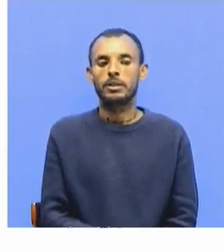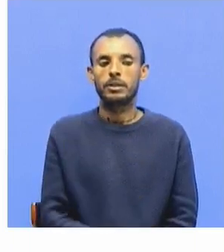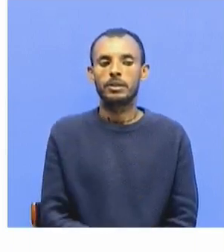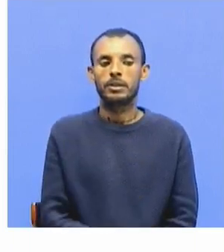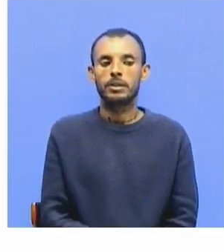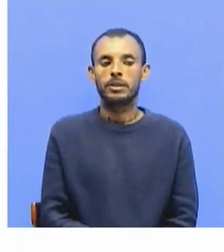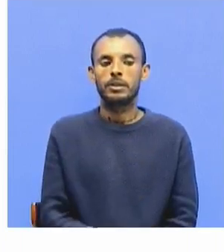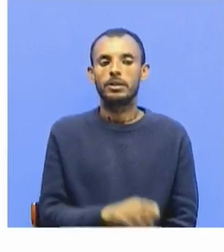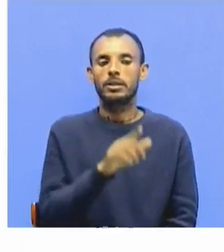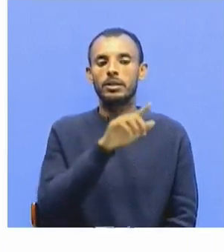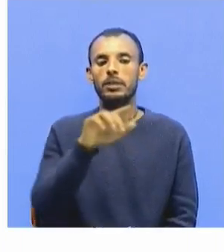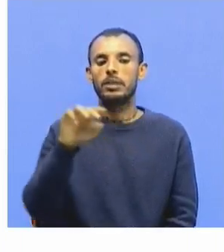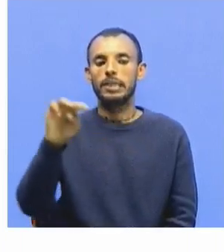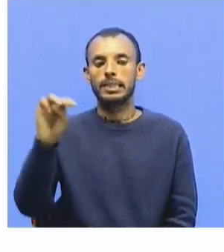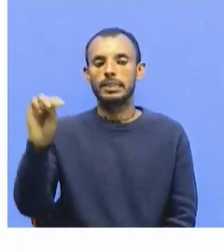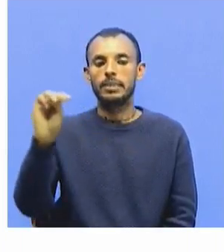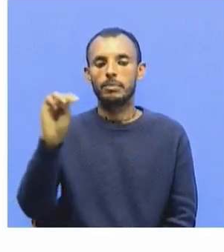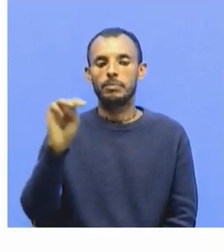them,